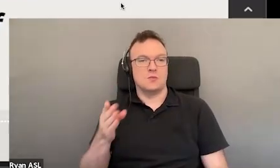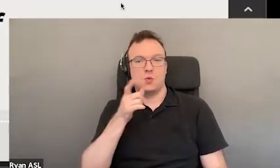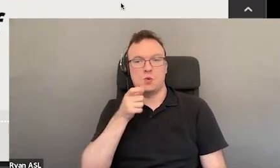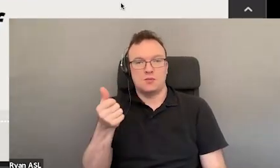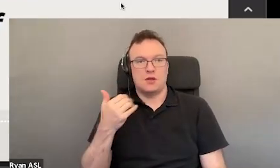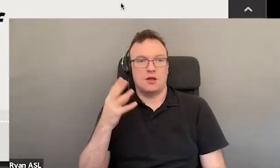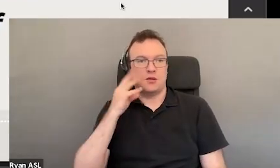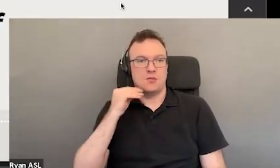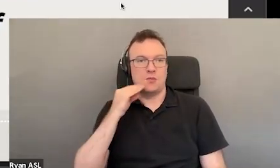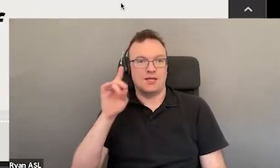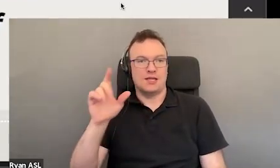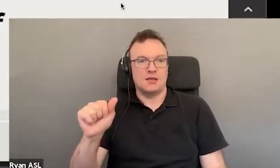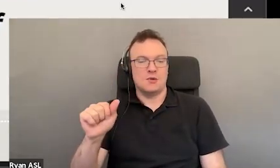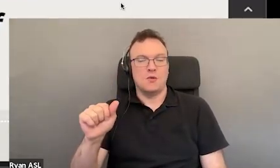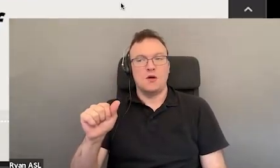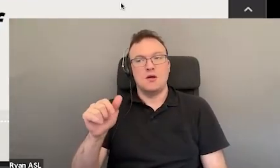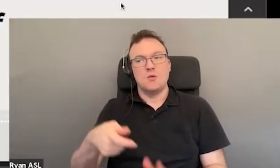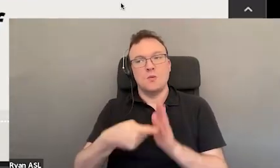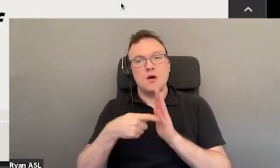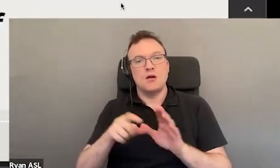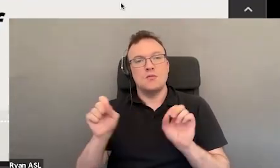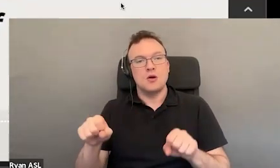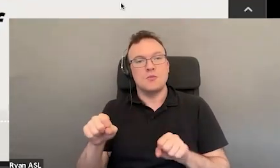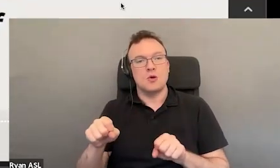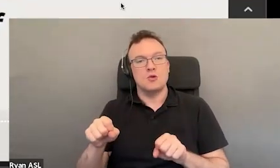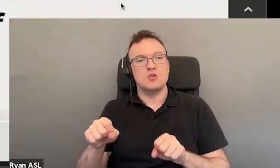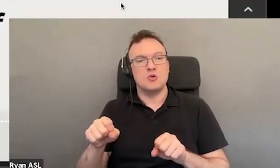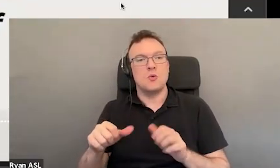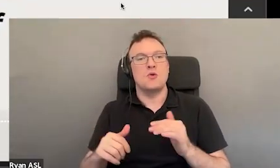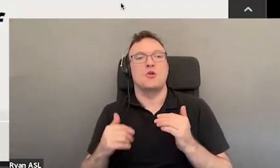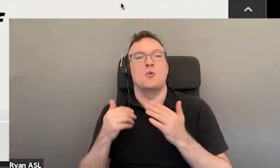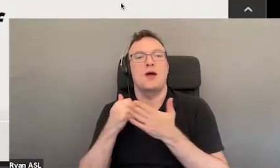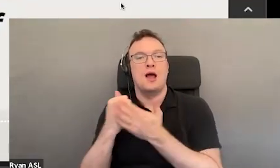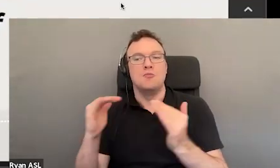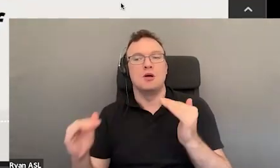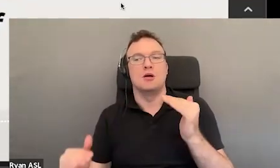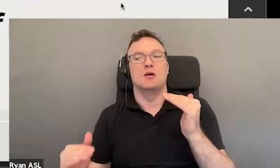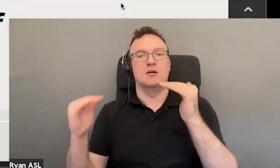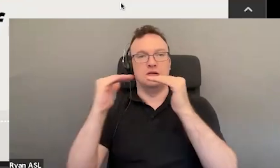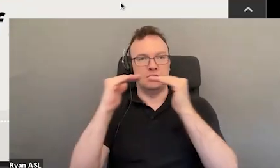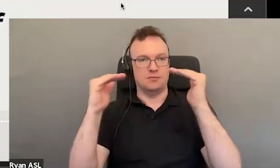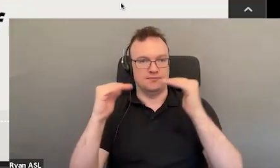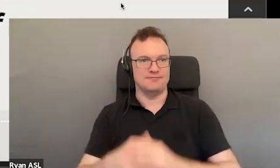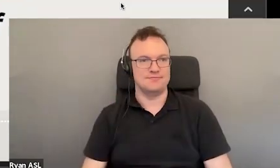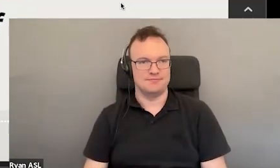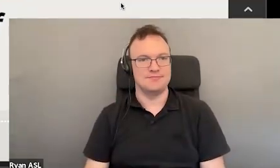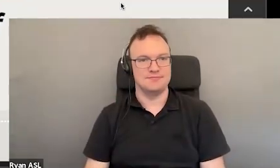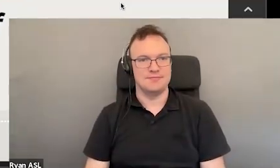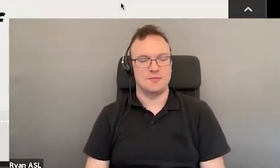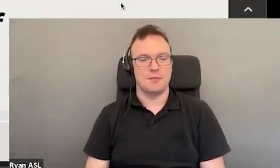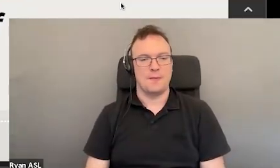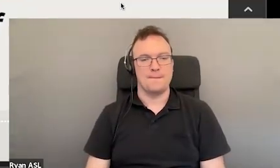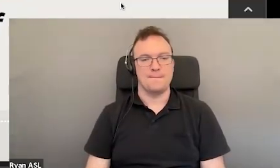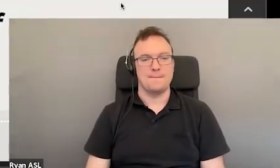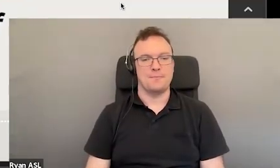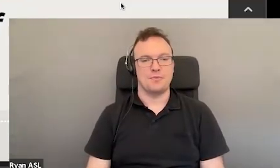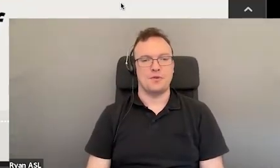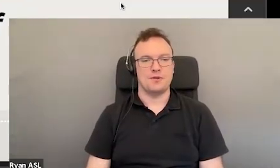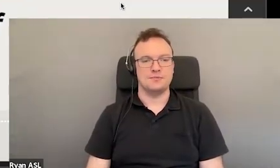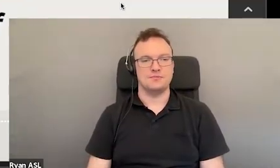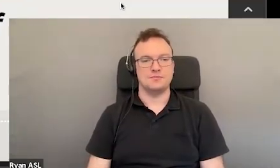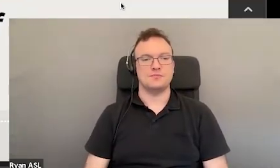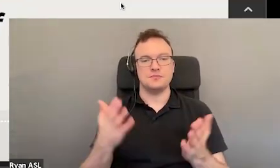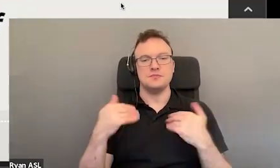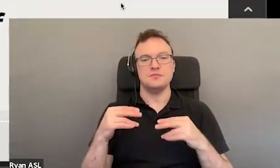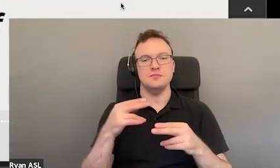experiences disability, this may be a requirement in order to level that playing field, as we like to say. I'm going to move